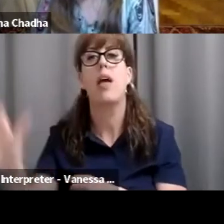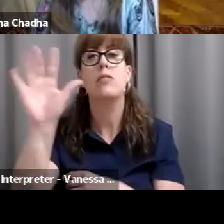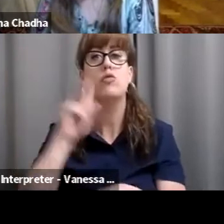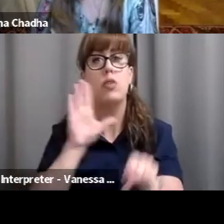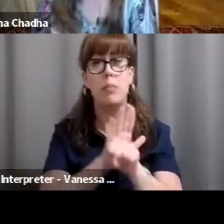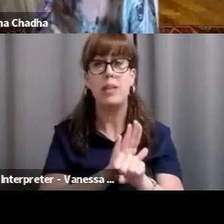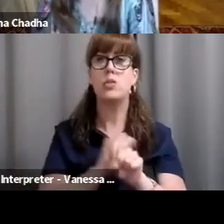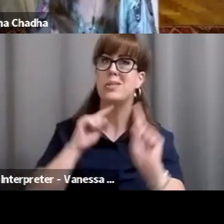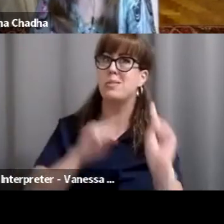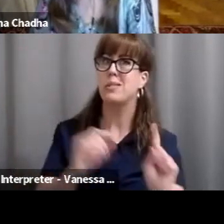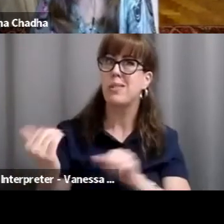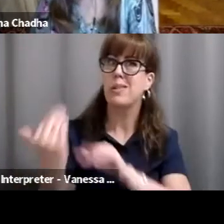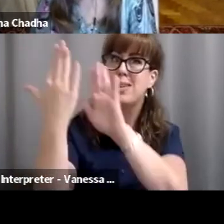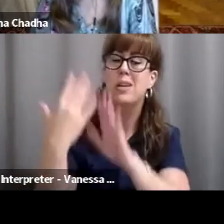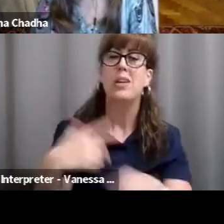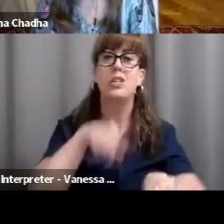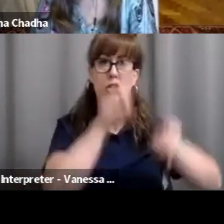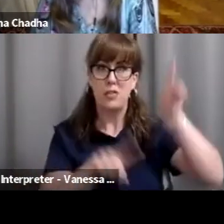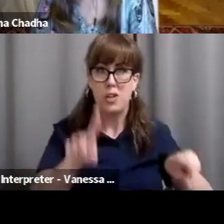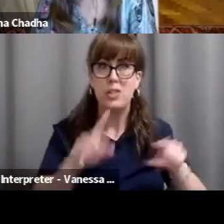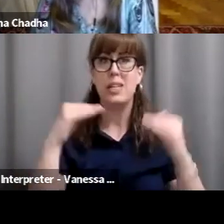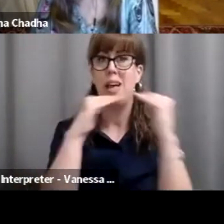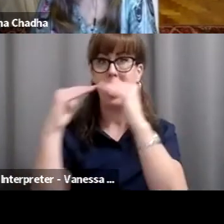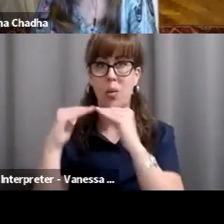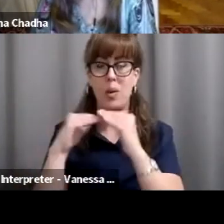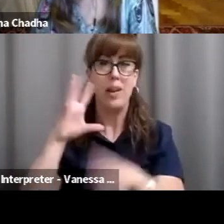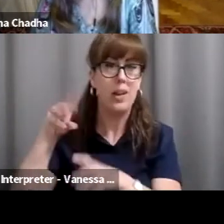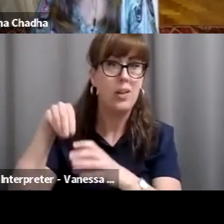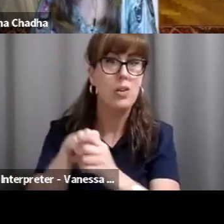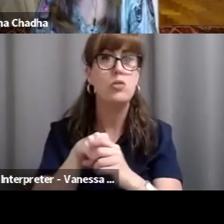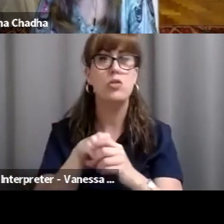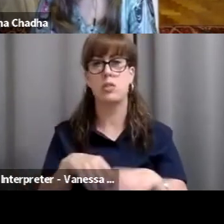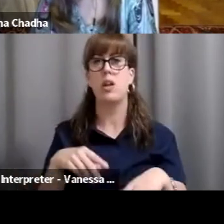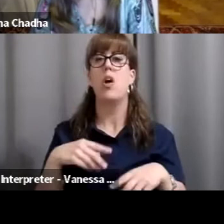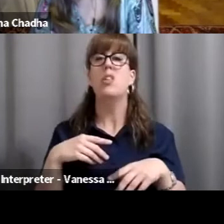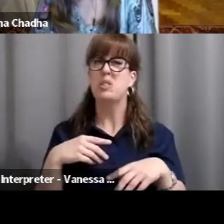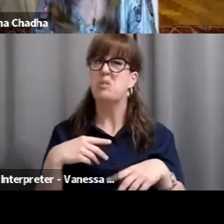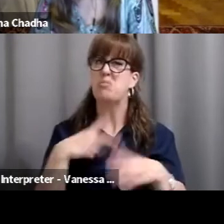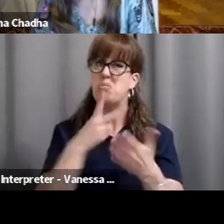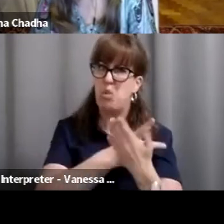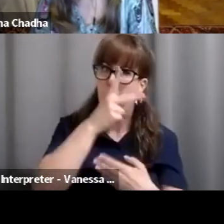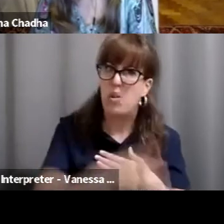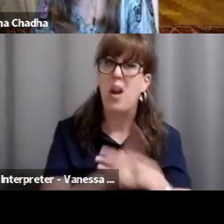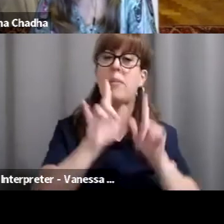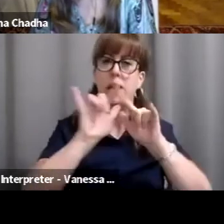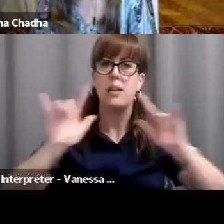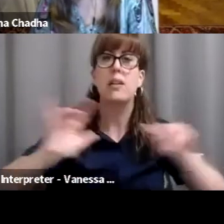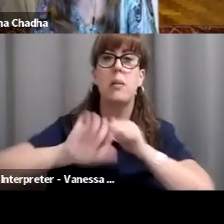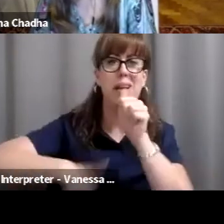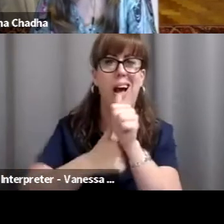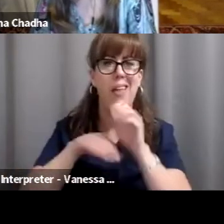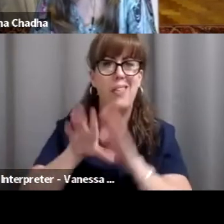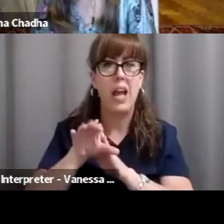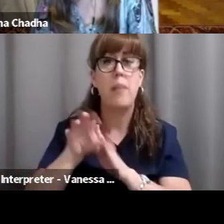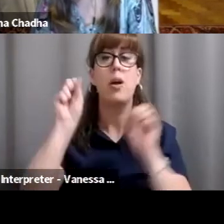on diversity, equity, inclusion programming, and also behind the camera. Can you talk a little bit about what